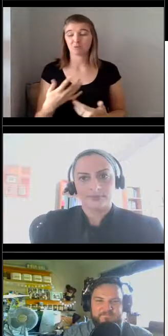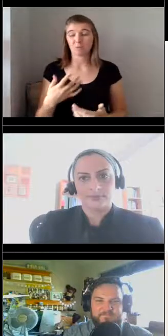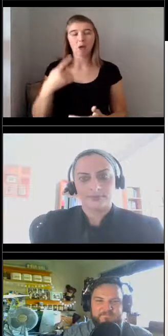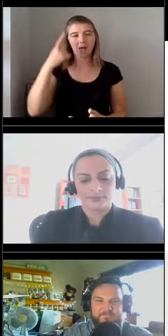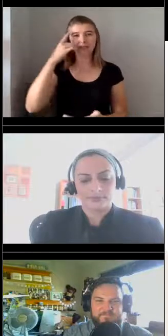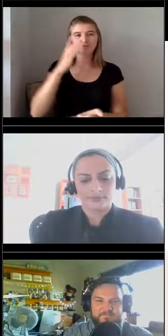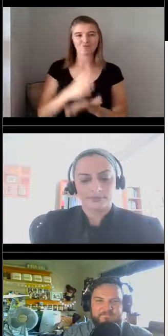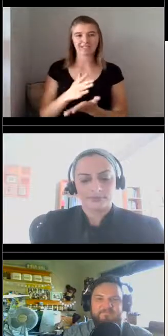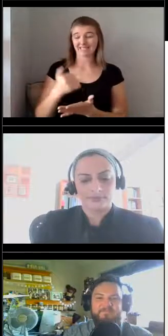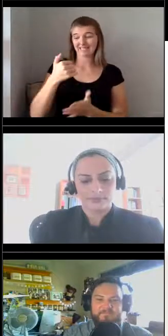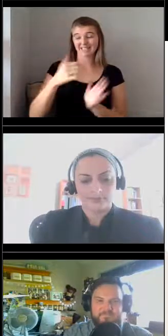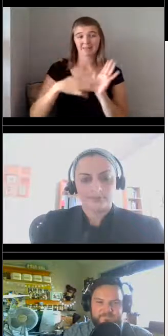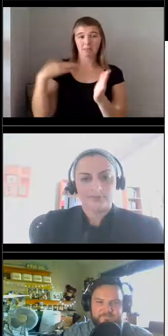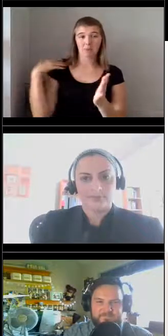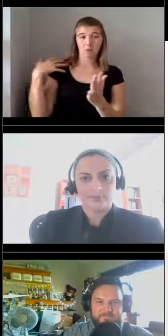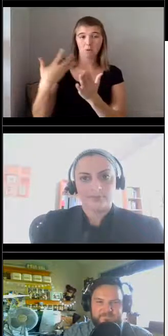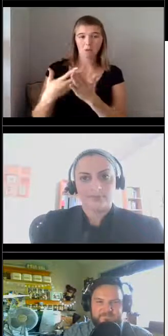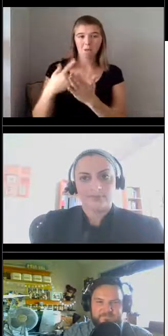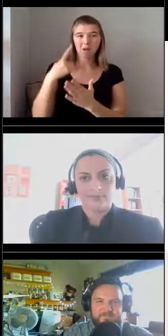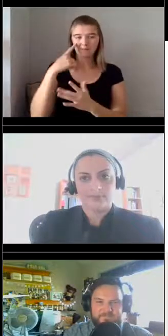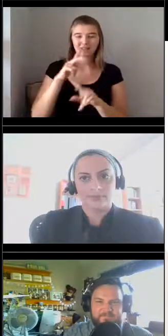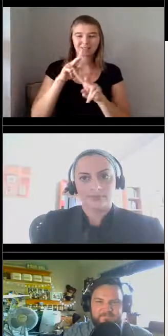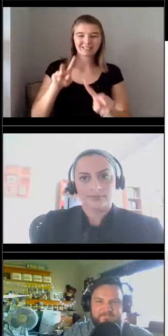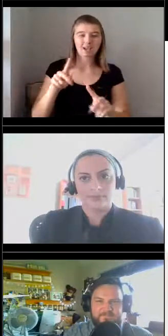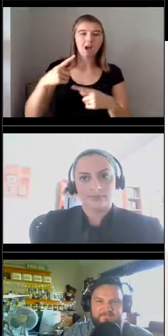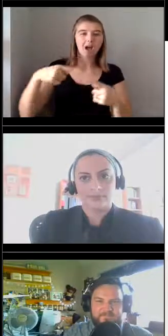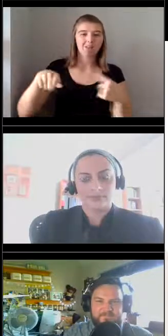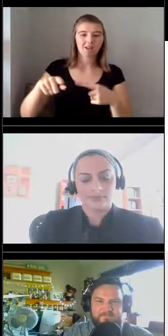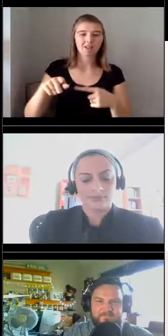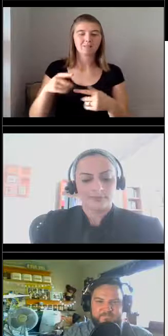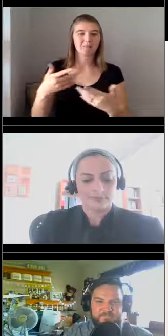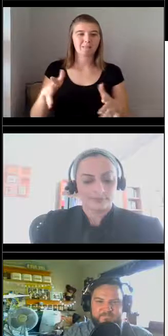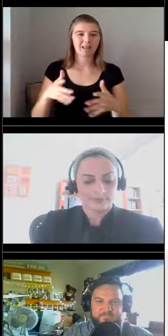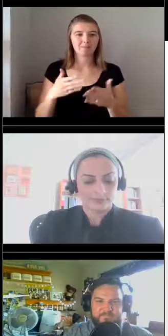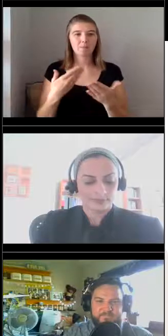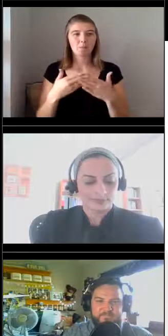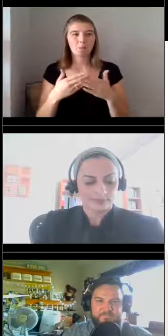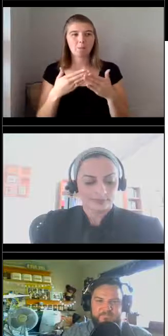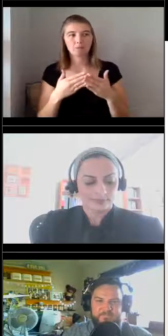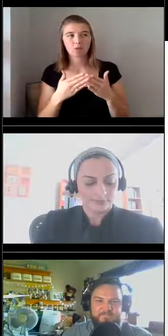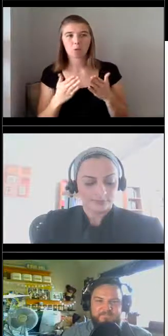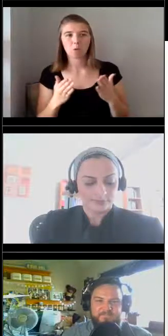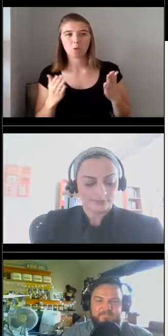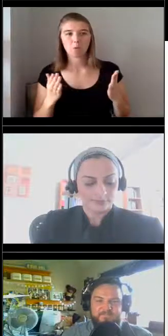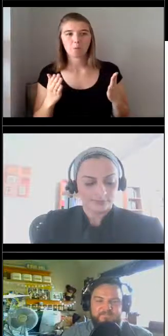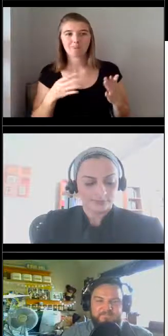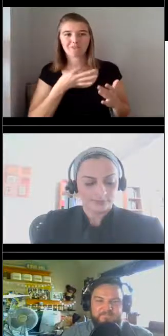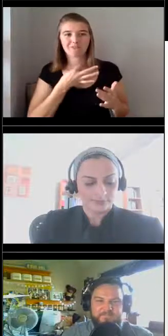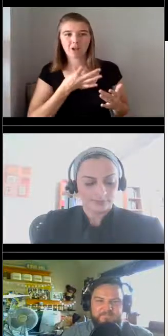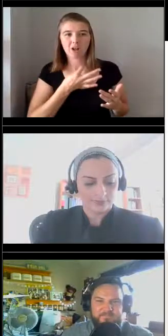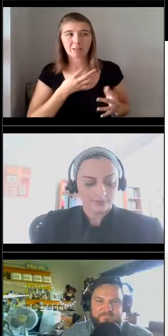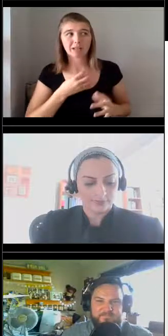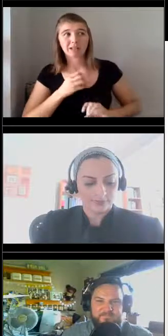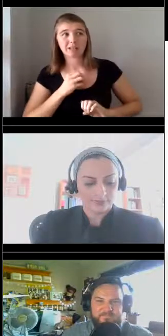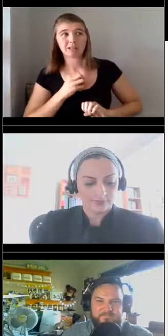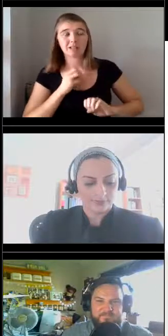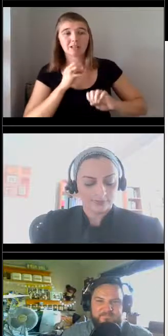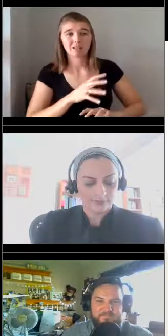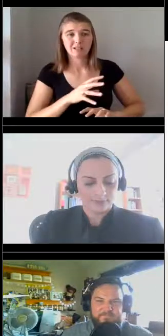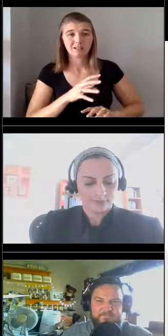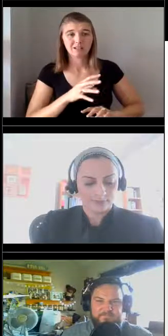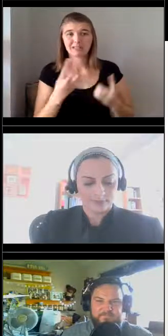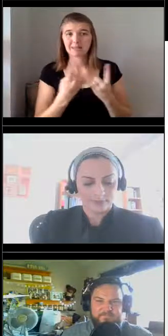acceptable or in fact requested more. And that would lead, I would hope, to higher performing teams generally, because